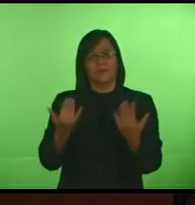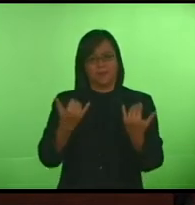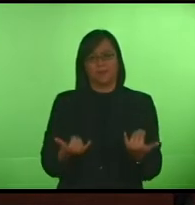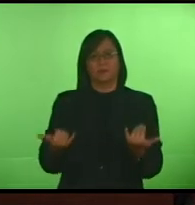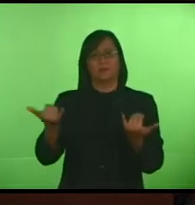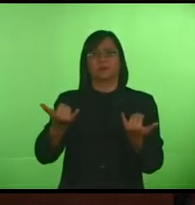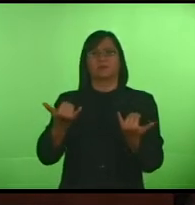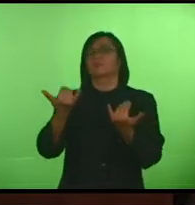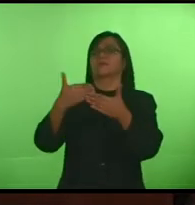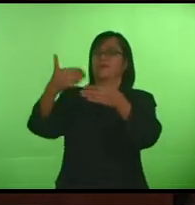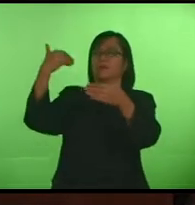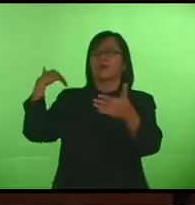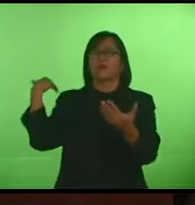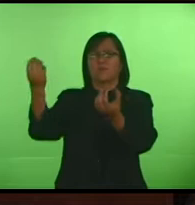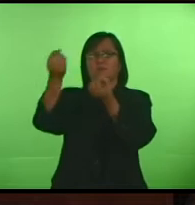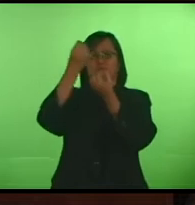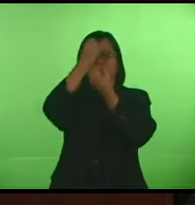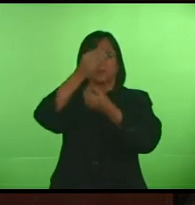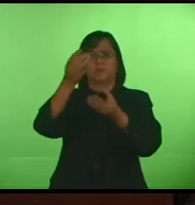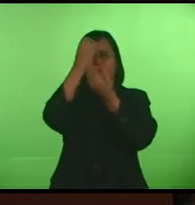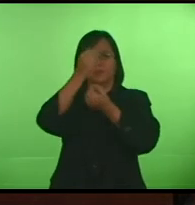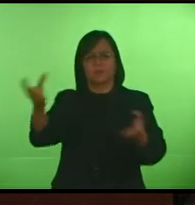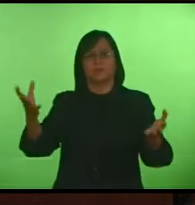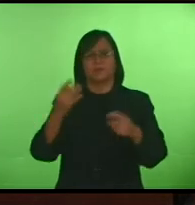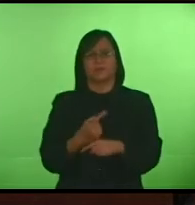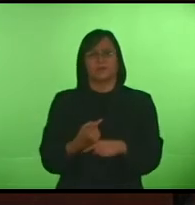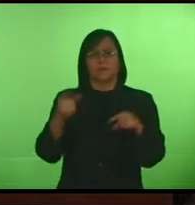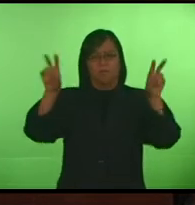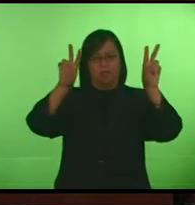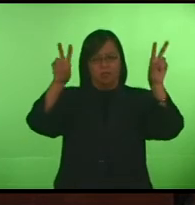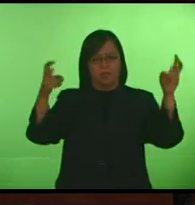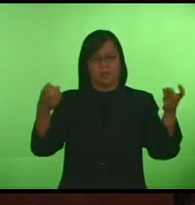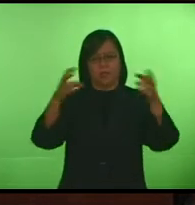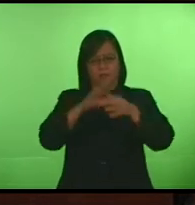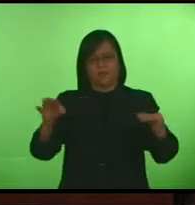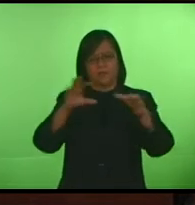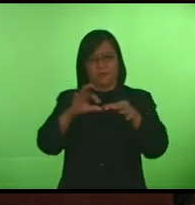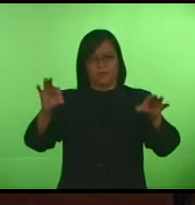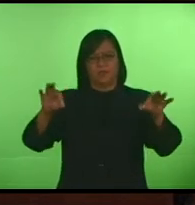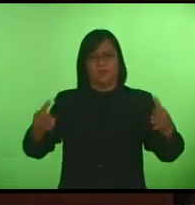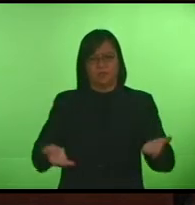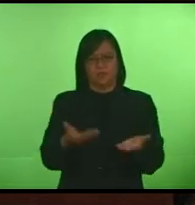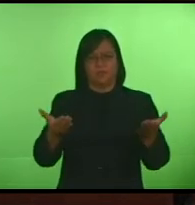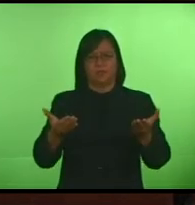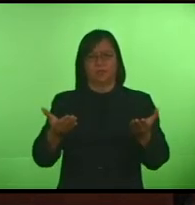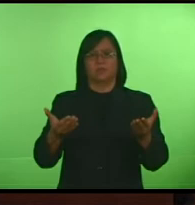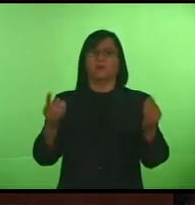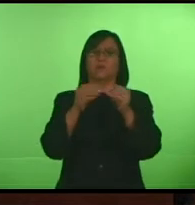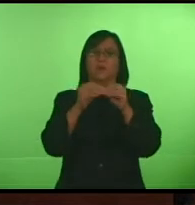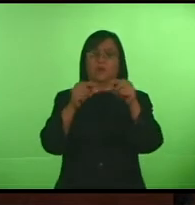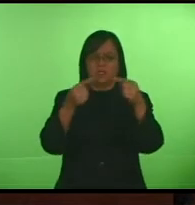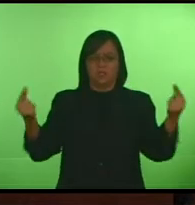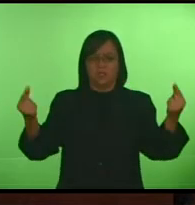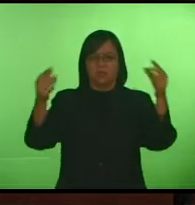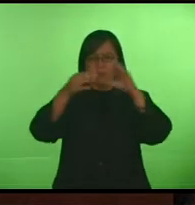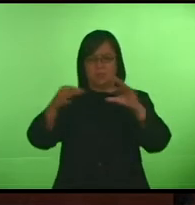earlier before, the topic sentence here, okay, is usually a general statement about the topic. And